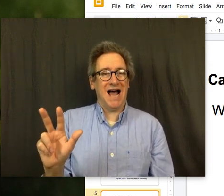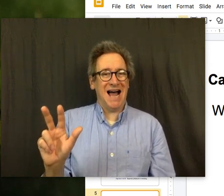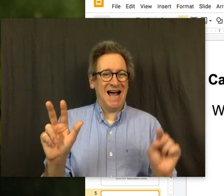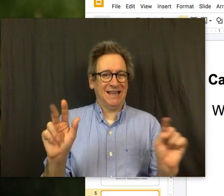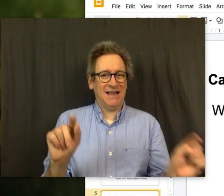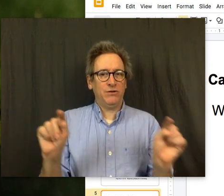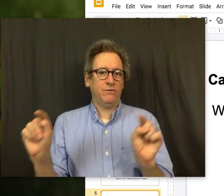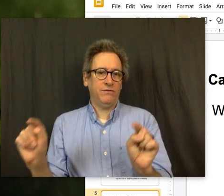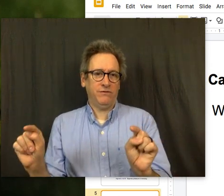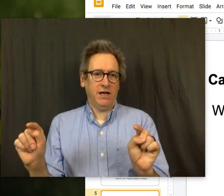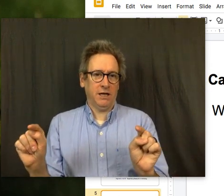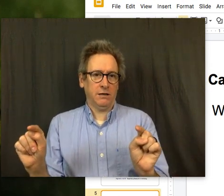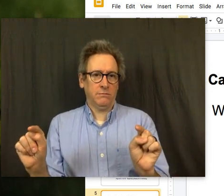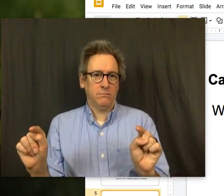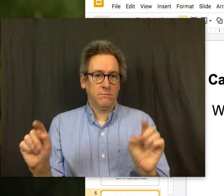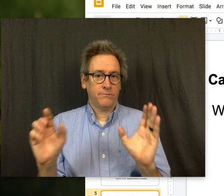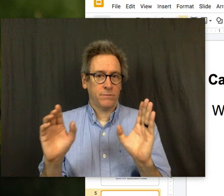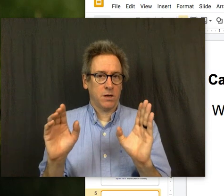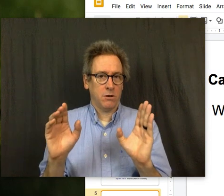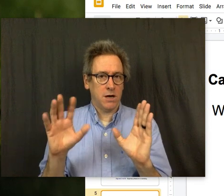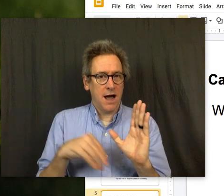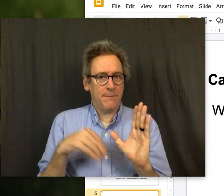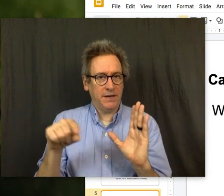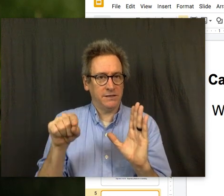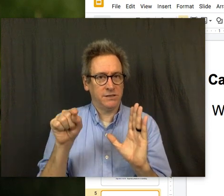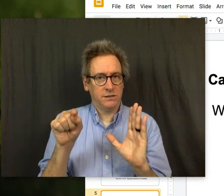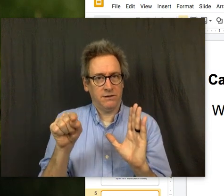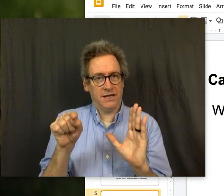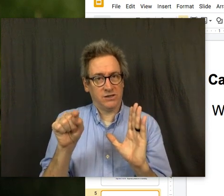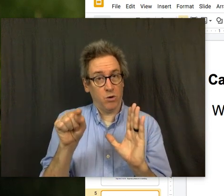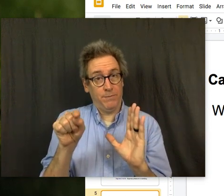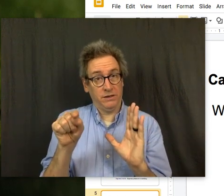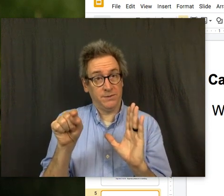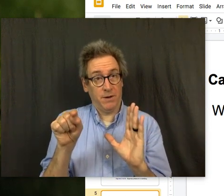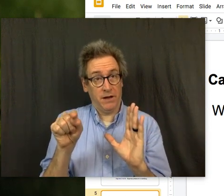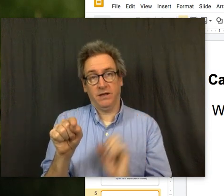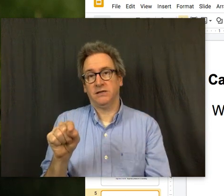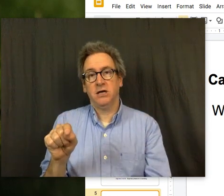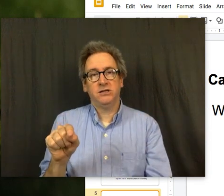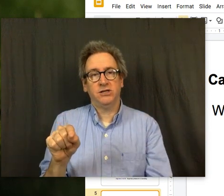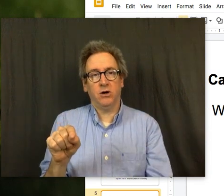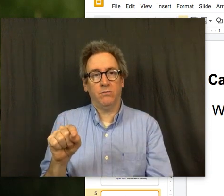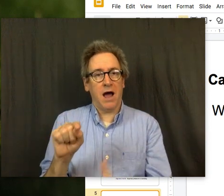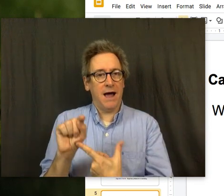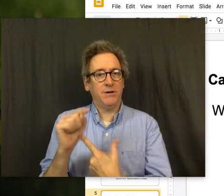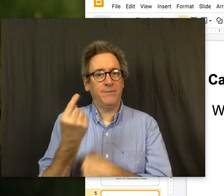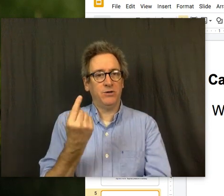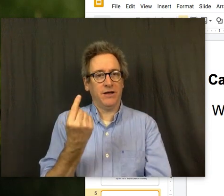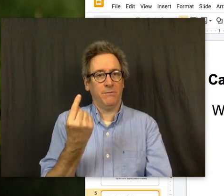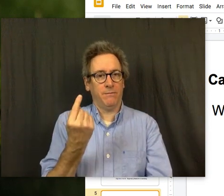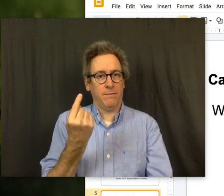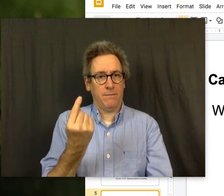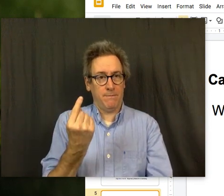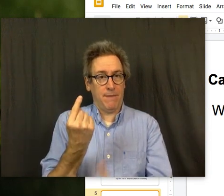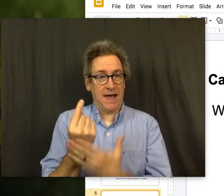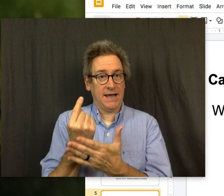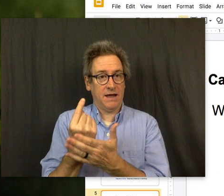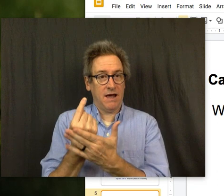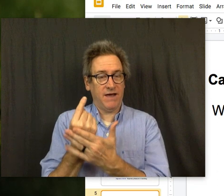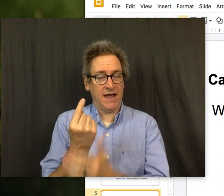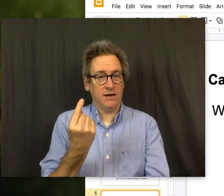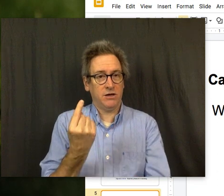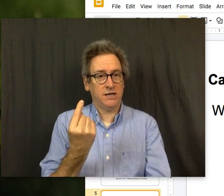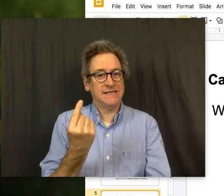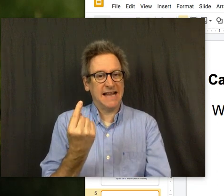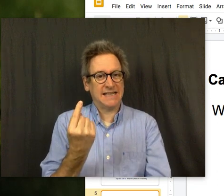So 11 through 15 copies this or builds upon these. So I'm going to be doing it back